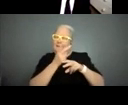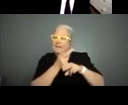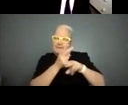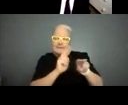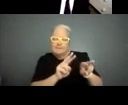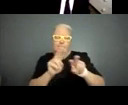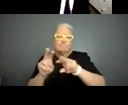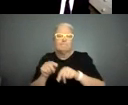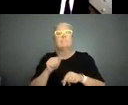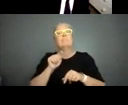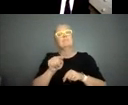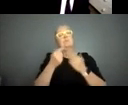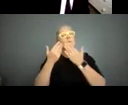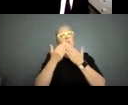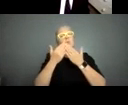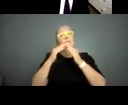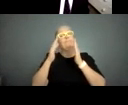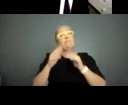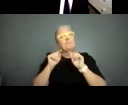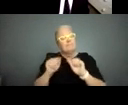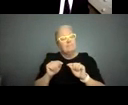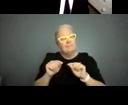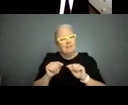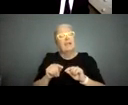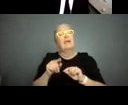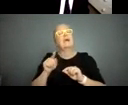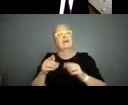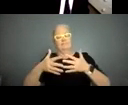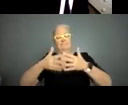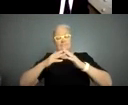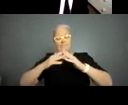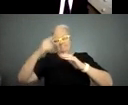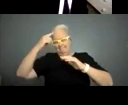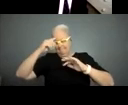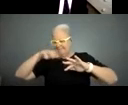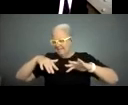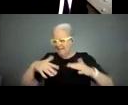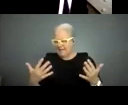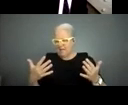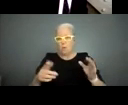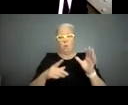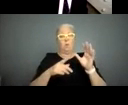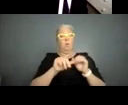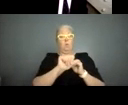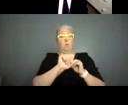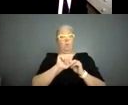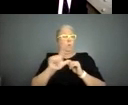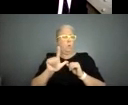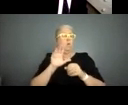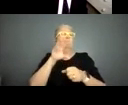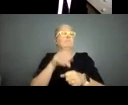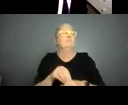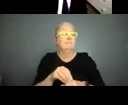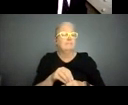lessons. Because the school has, from the very beginning, been set up to think about how to include everybody, I think